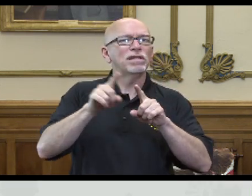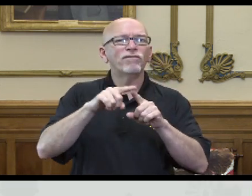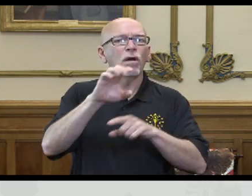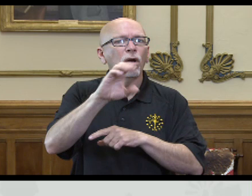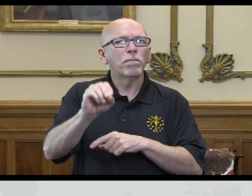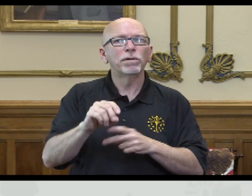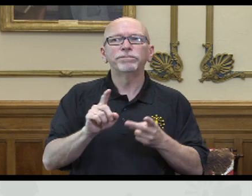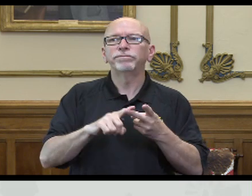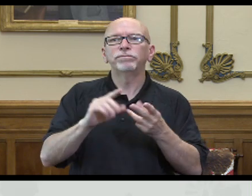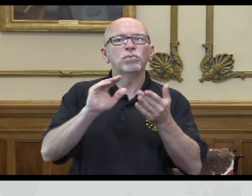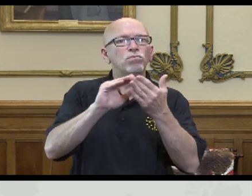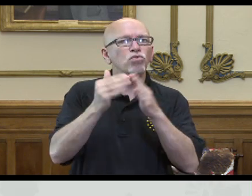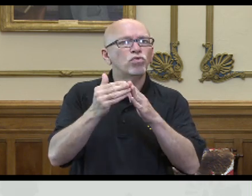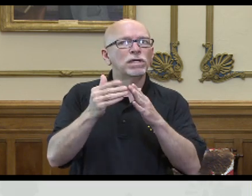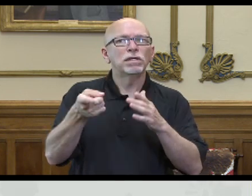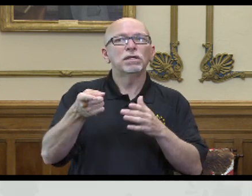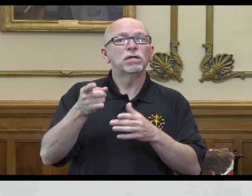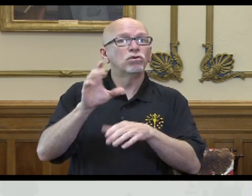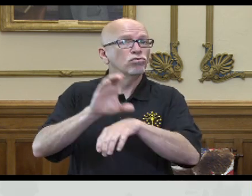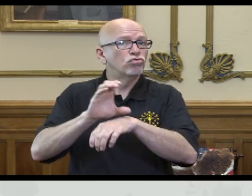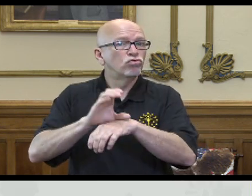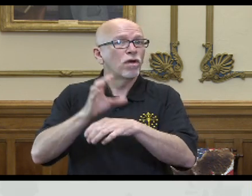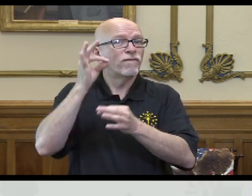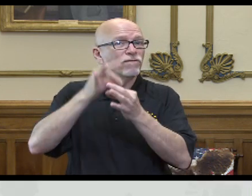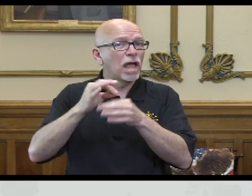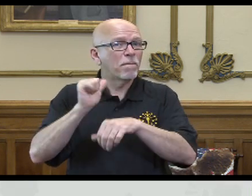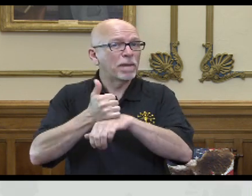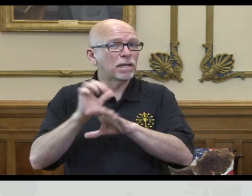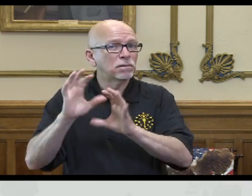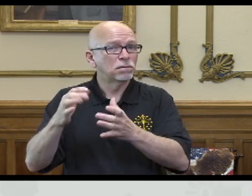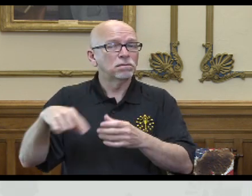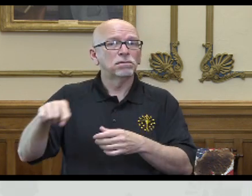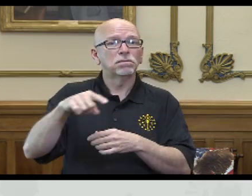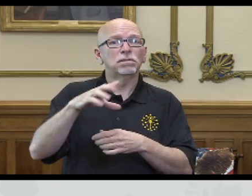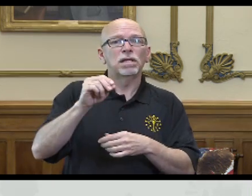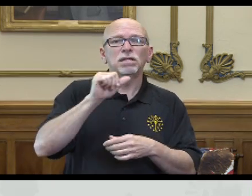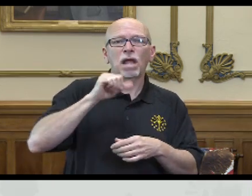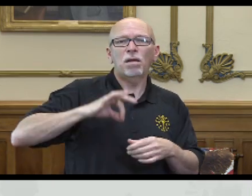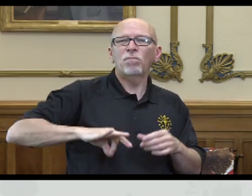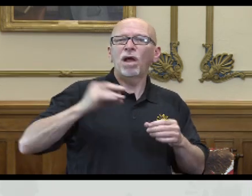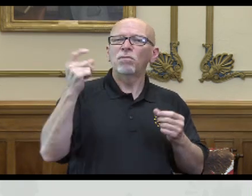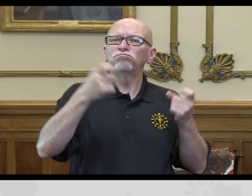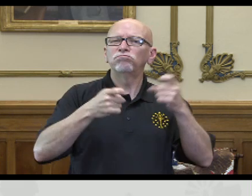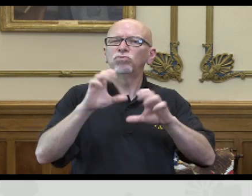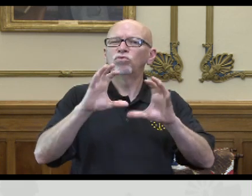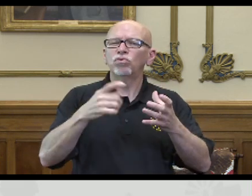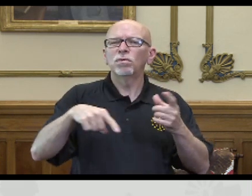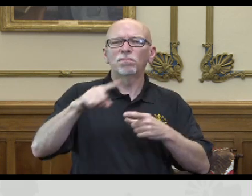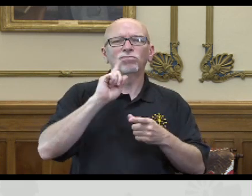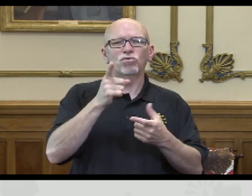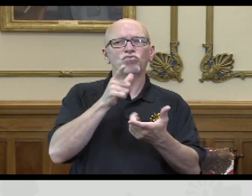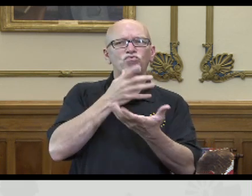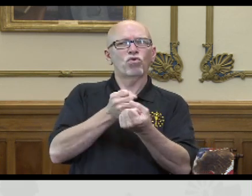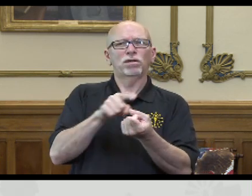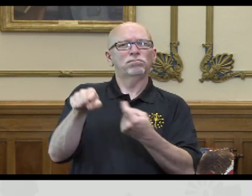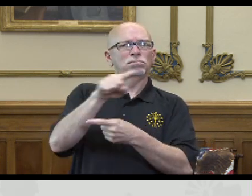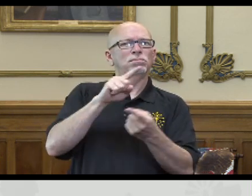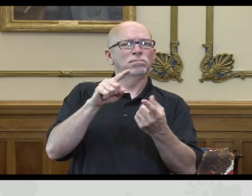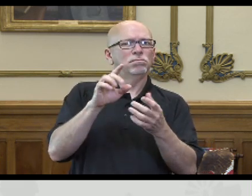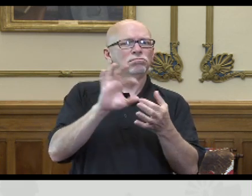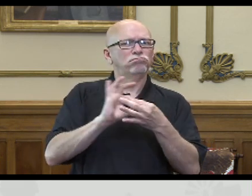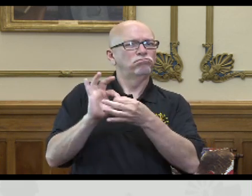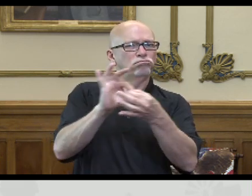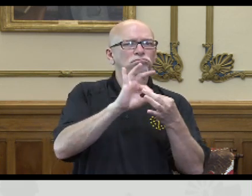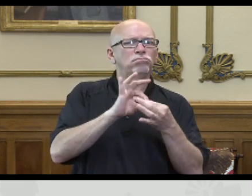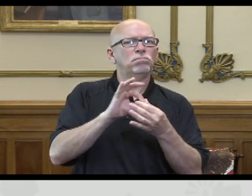employers, community and faith-based organizations, and philanthropic groups, trusted sources of information for Hoosiers, so